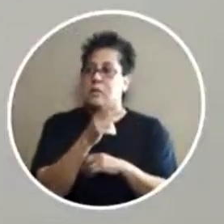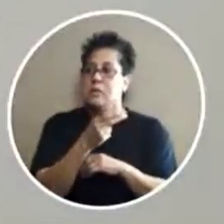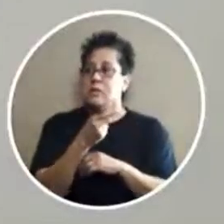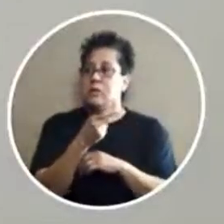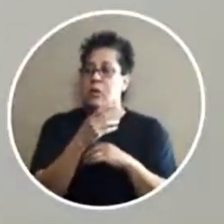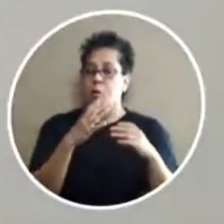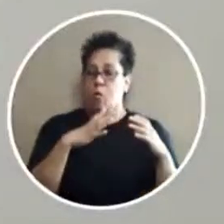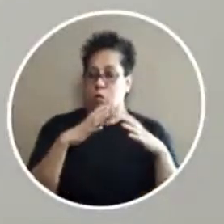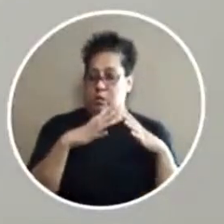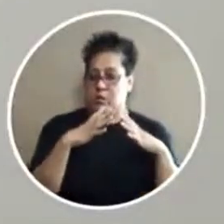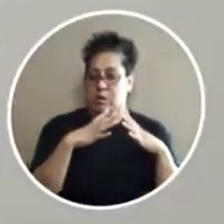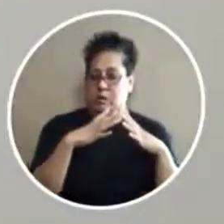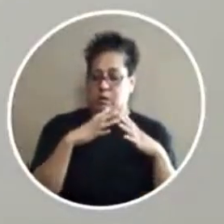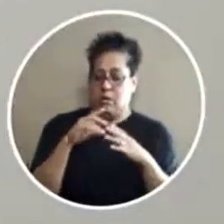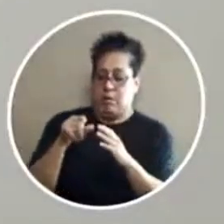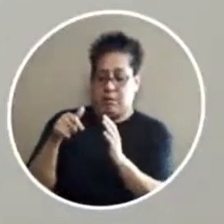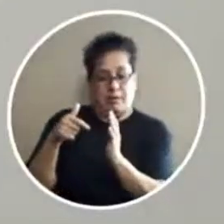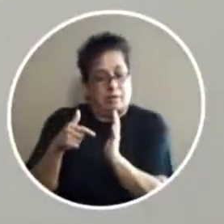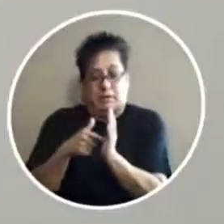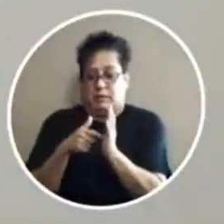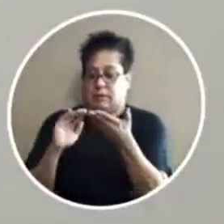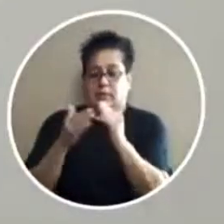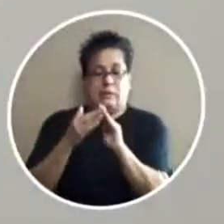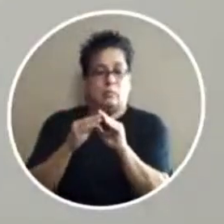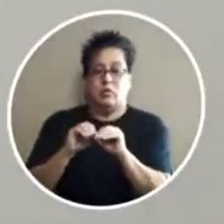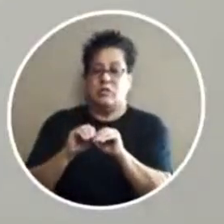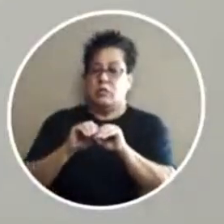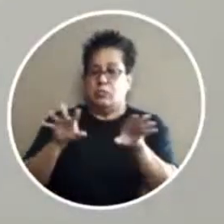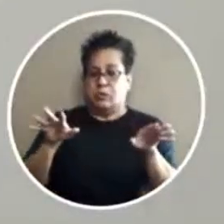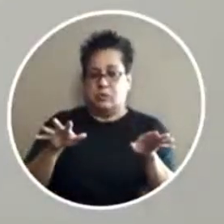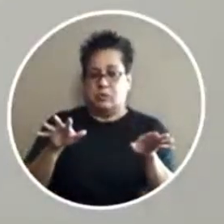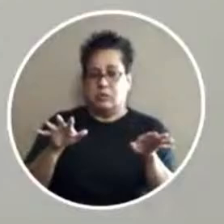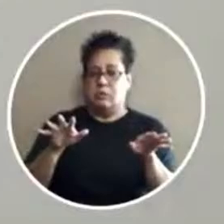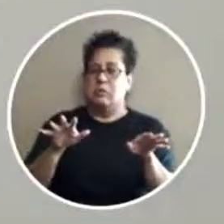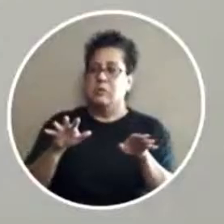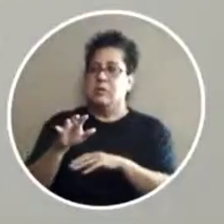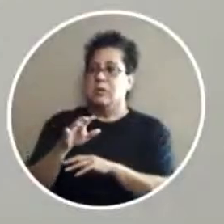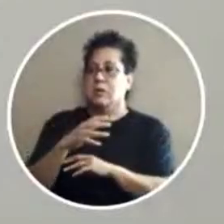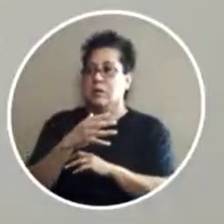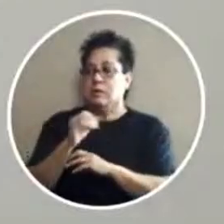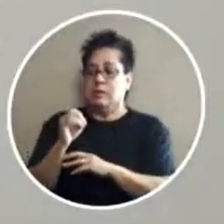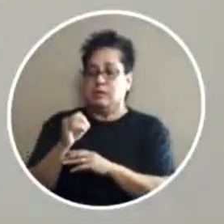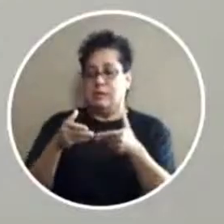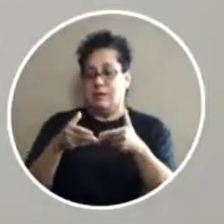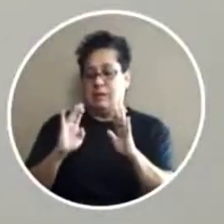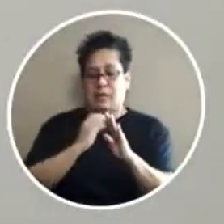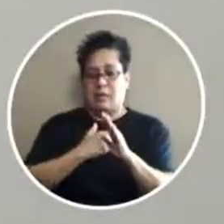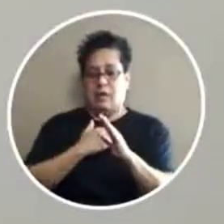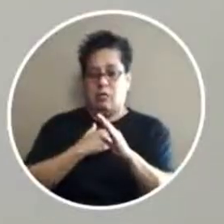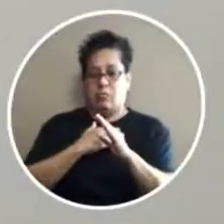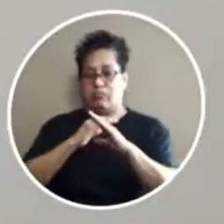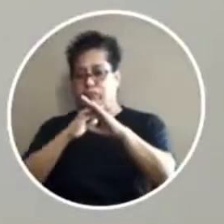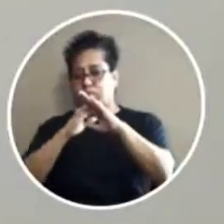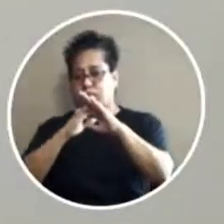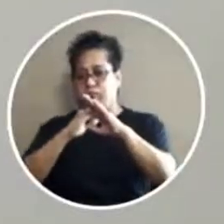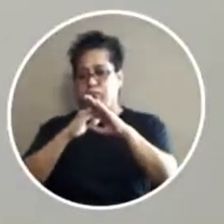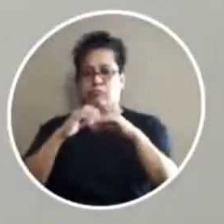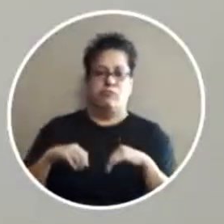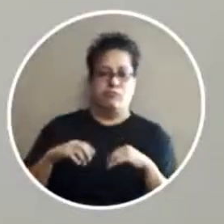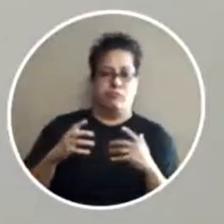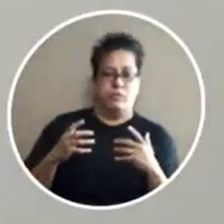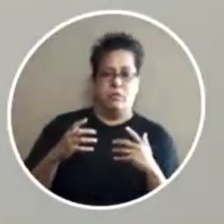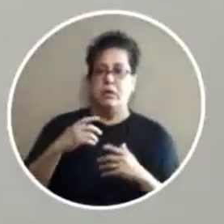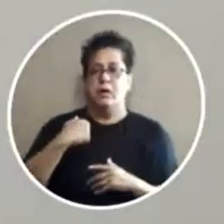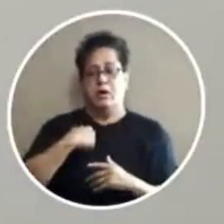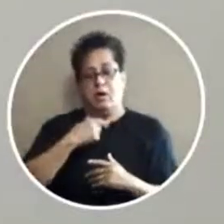holiday. This is simply due to community spread and letting our guards down. I have said before, and I will